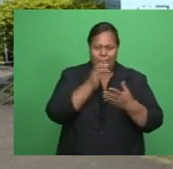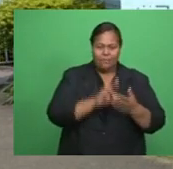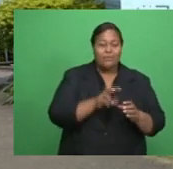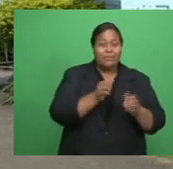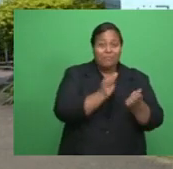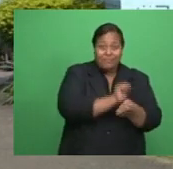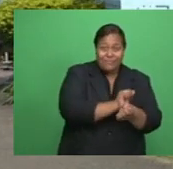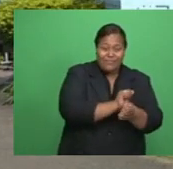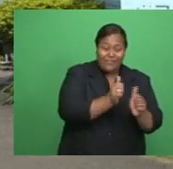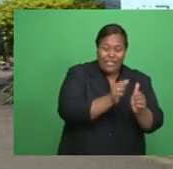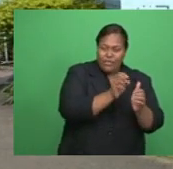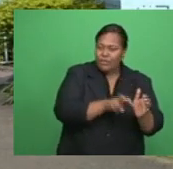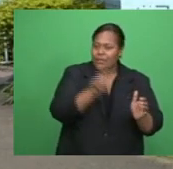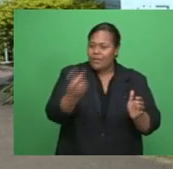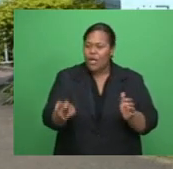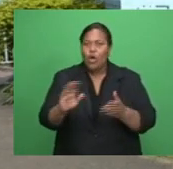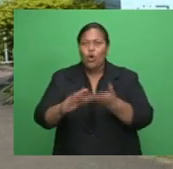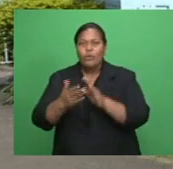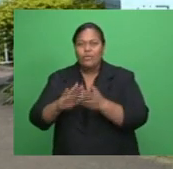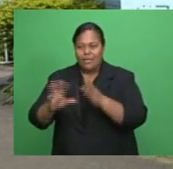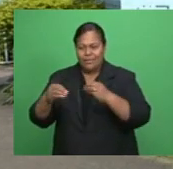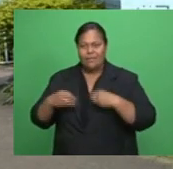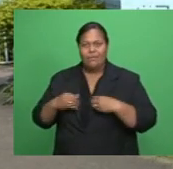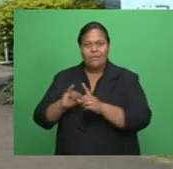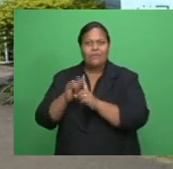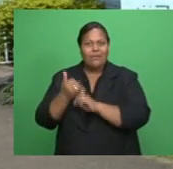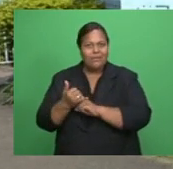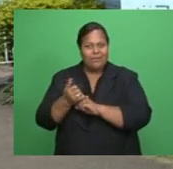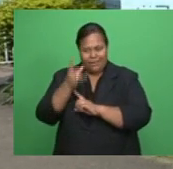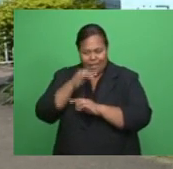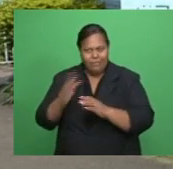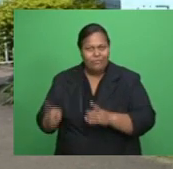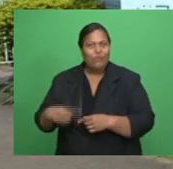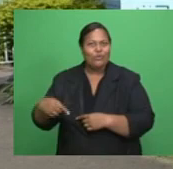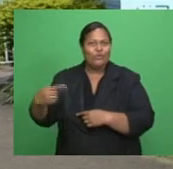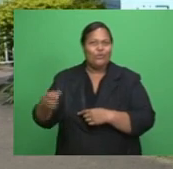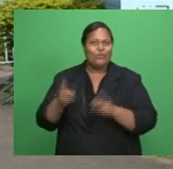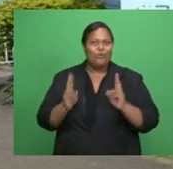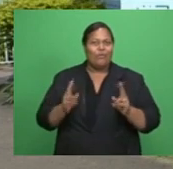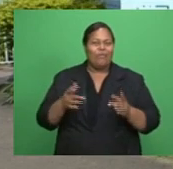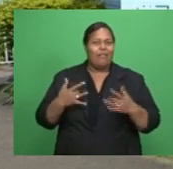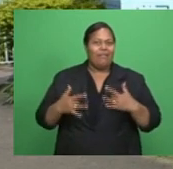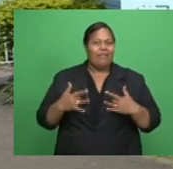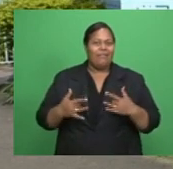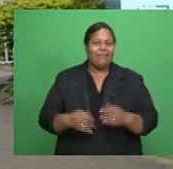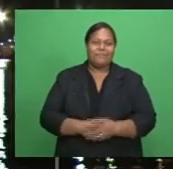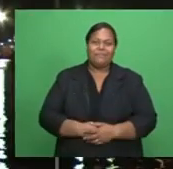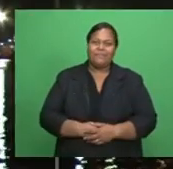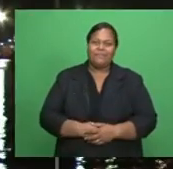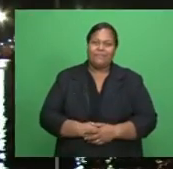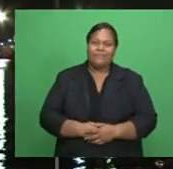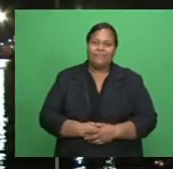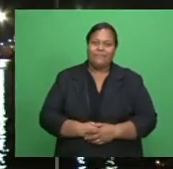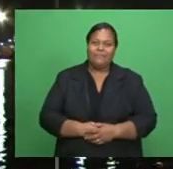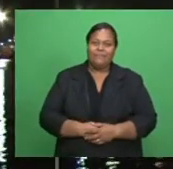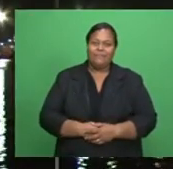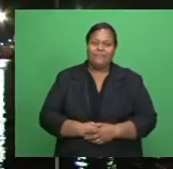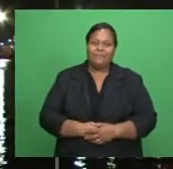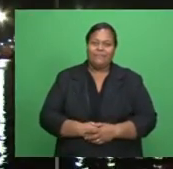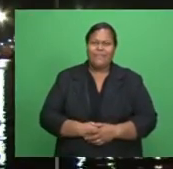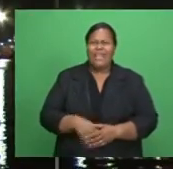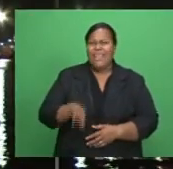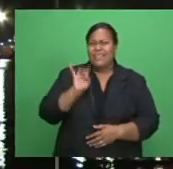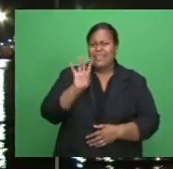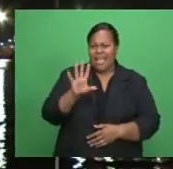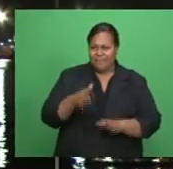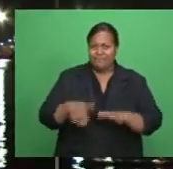accepted by society and become upstanding citizens. Venina Rakautonga, FBC News. About 10 tailoring businesses